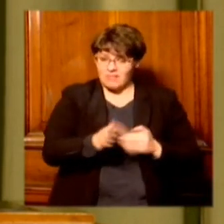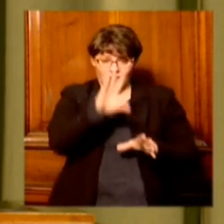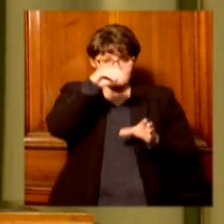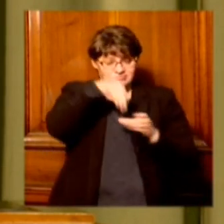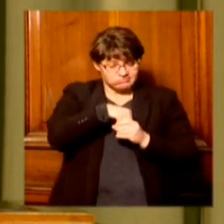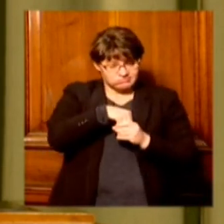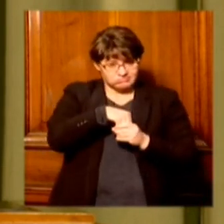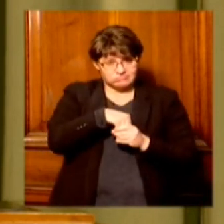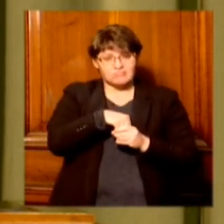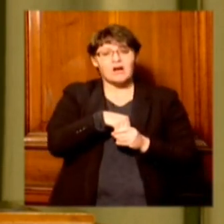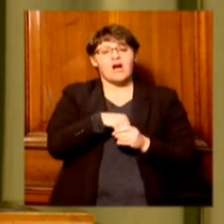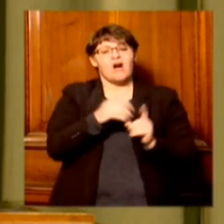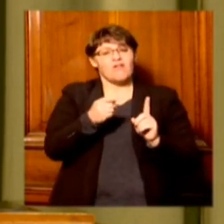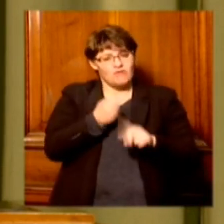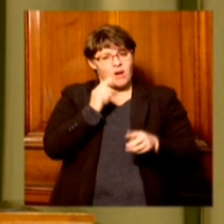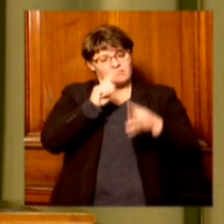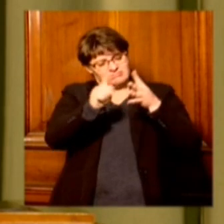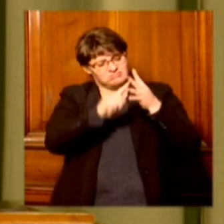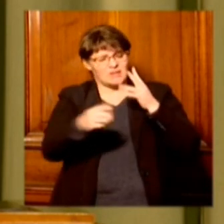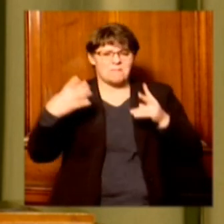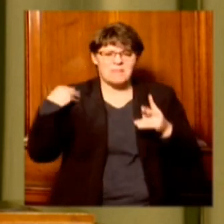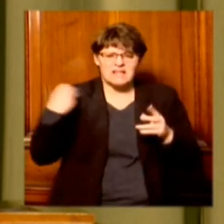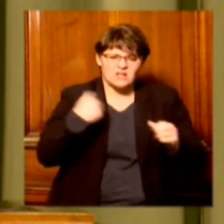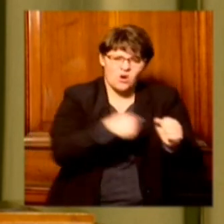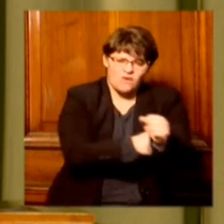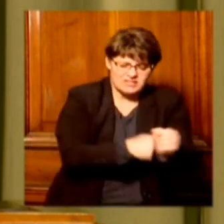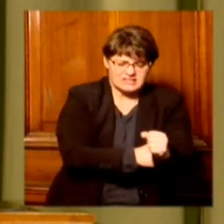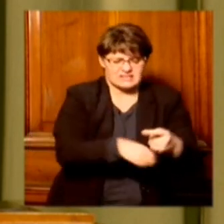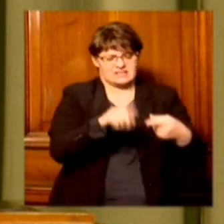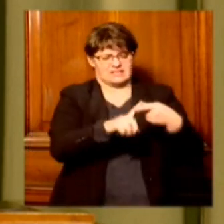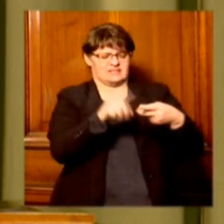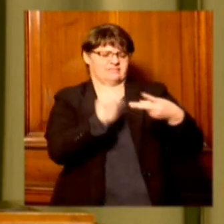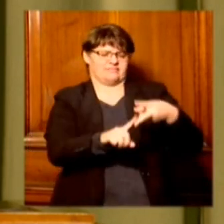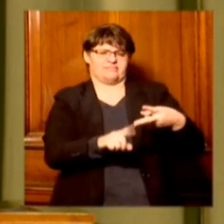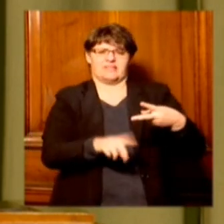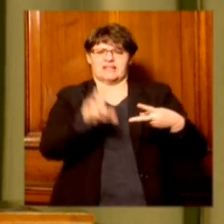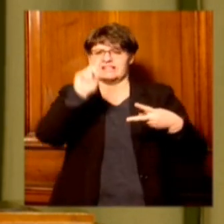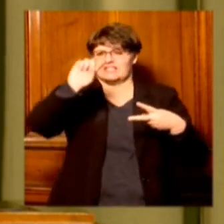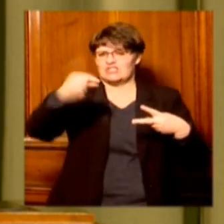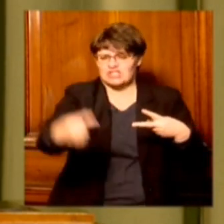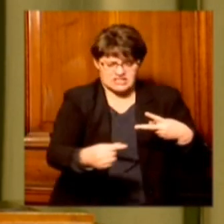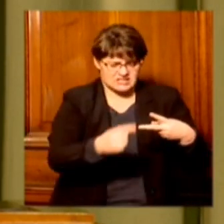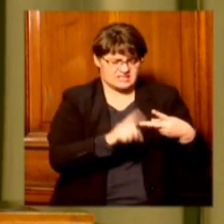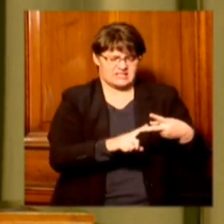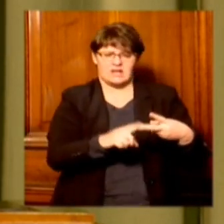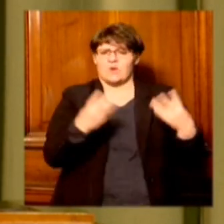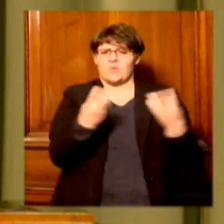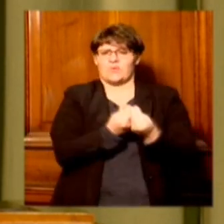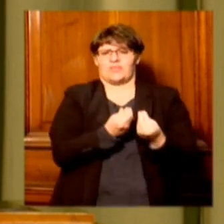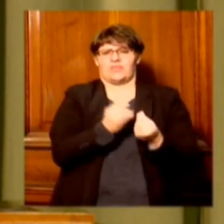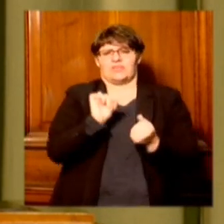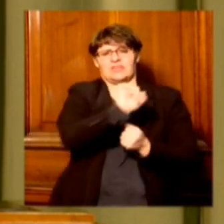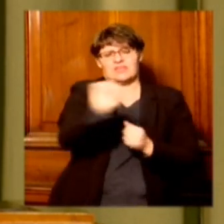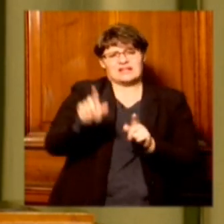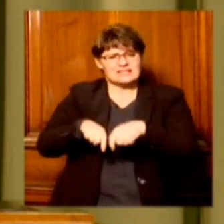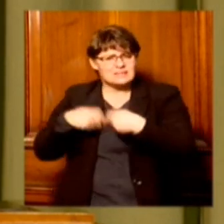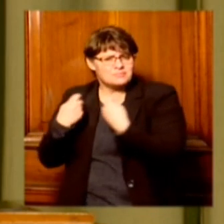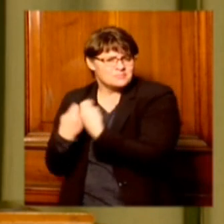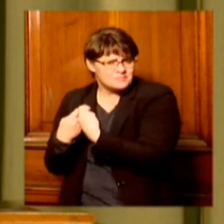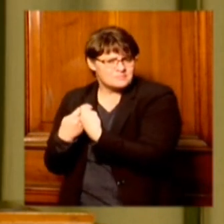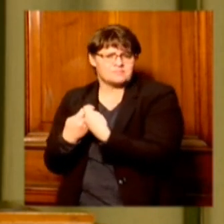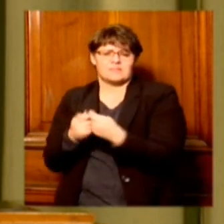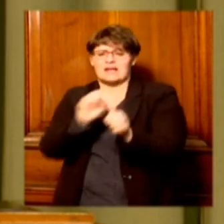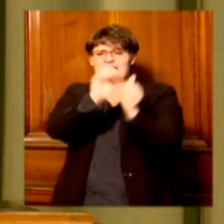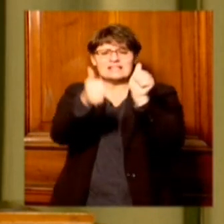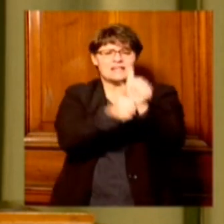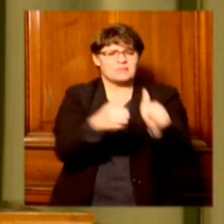us here from the various ministries and the DG together with his team,